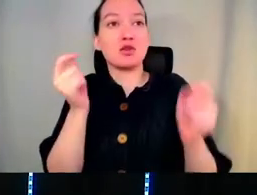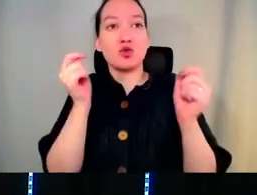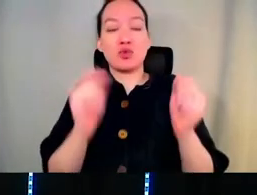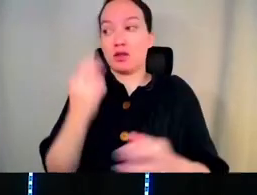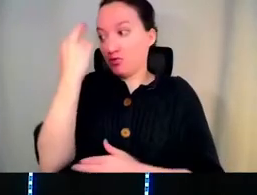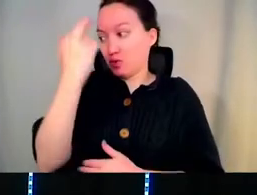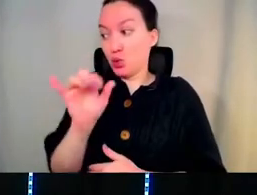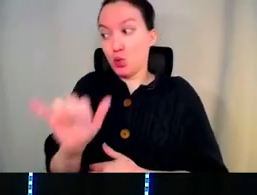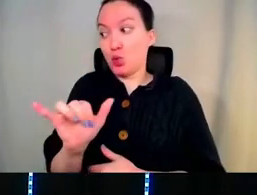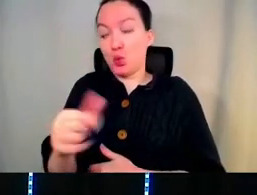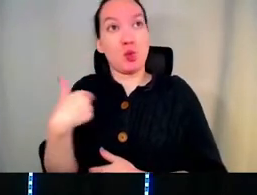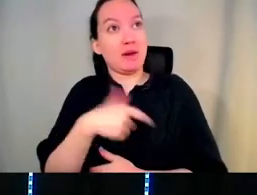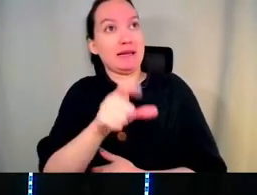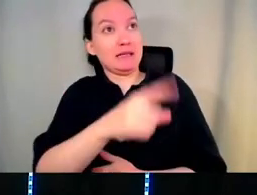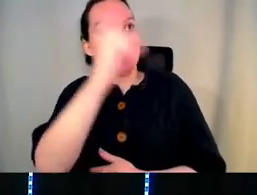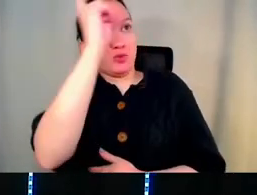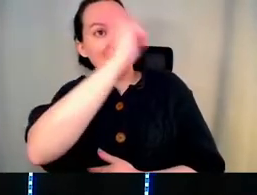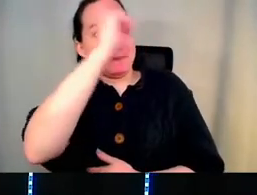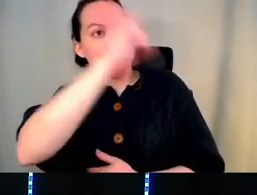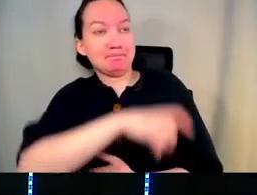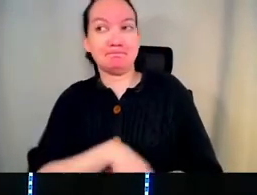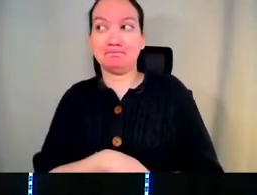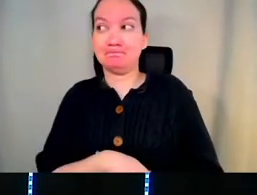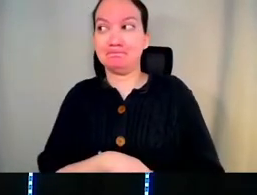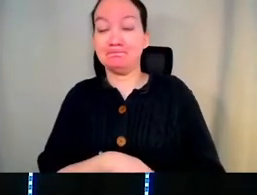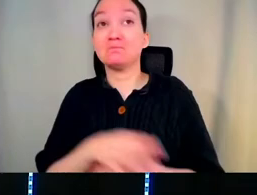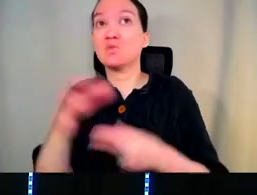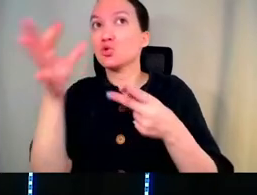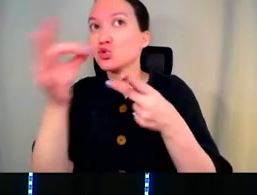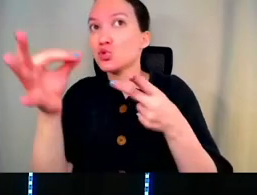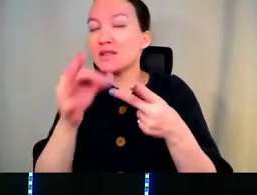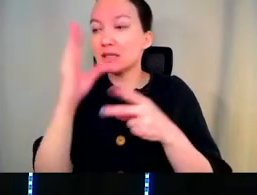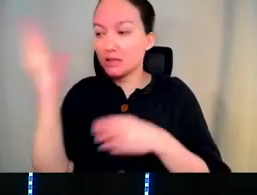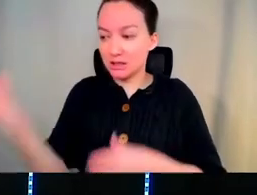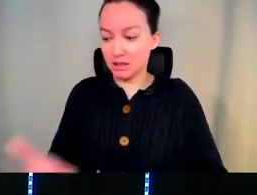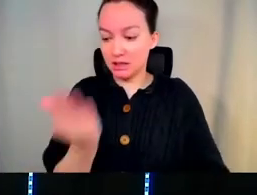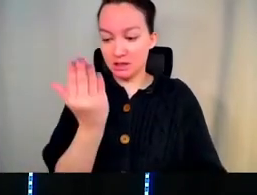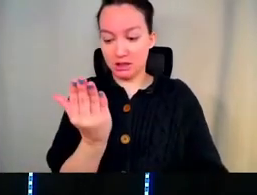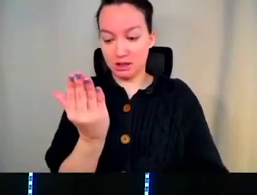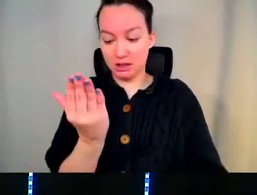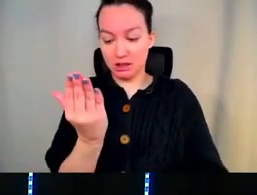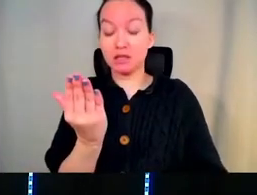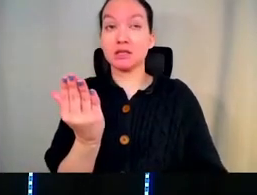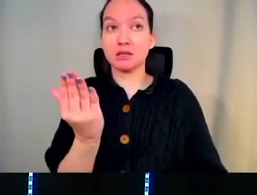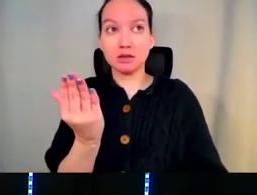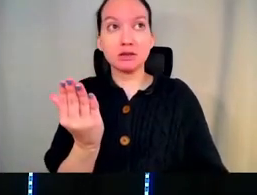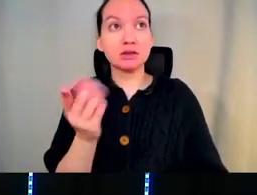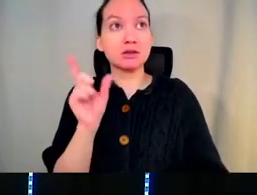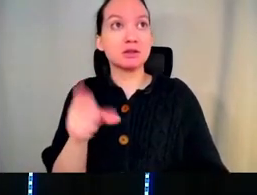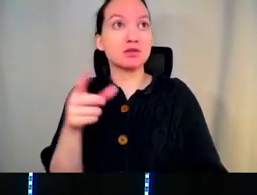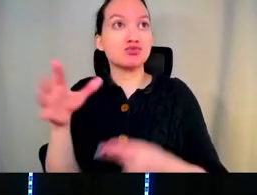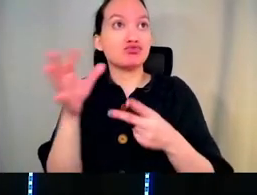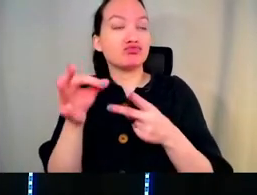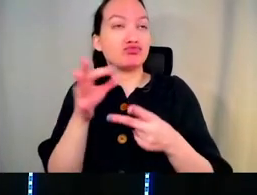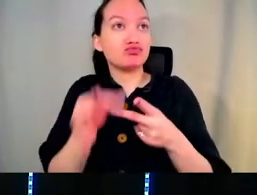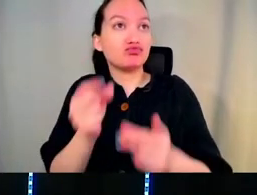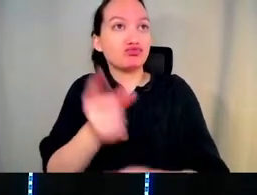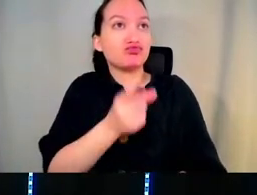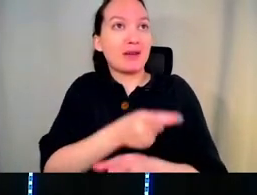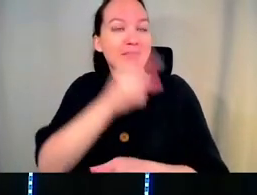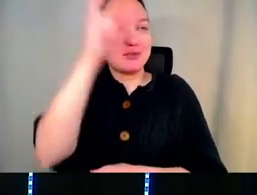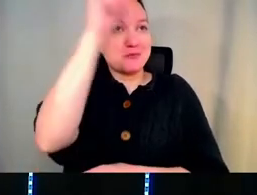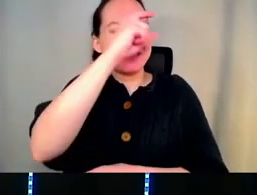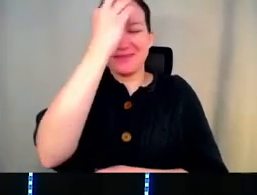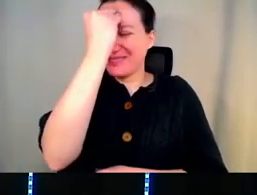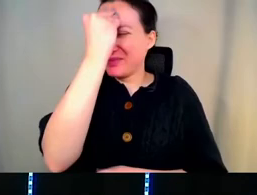realized we need some wisdom. Like there are choices in front of us and we need to make the right one. We need wisdom. We need to